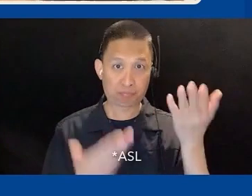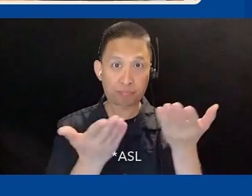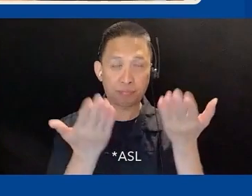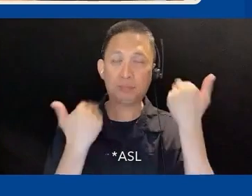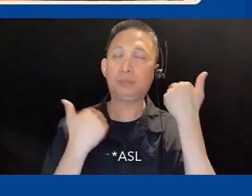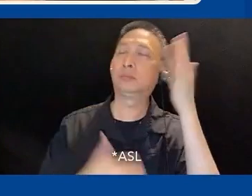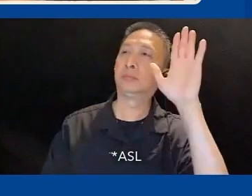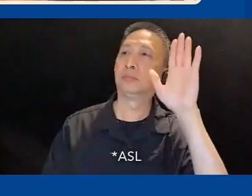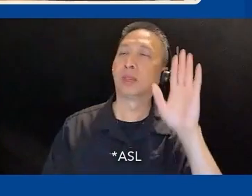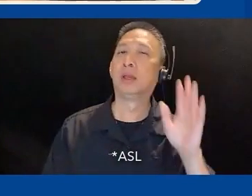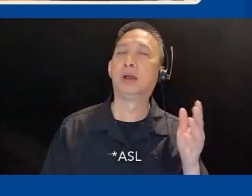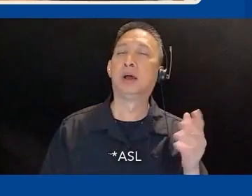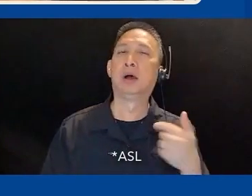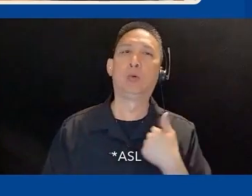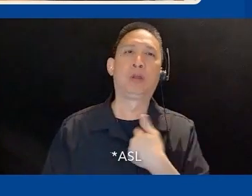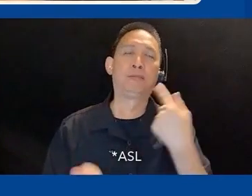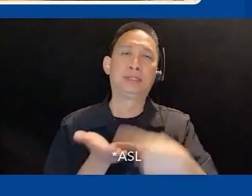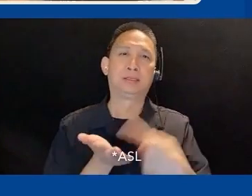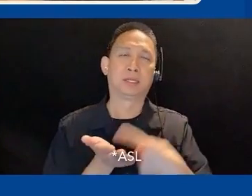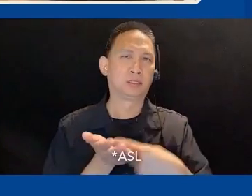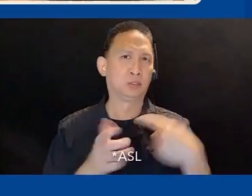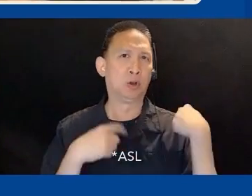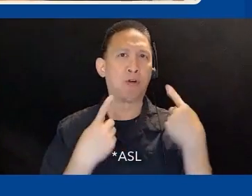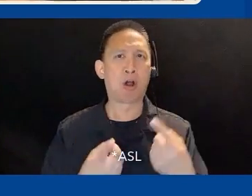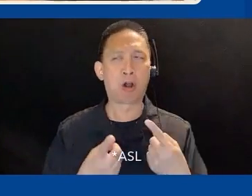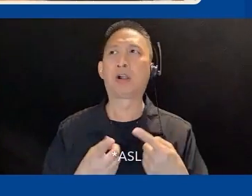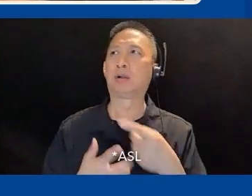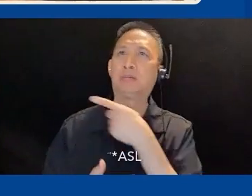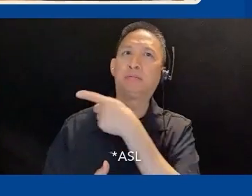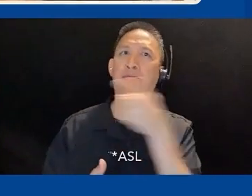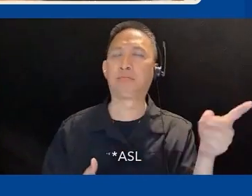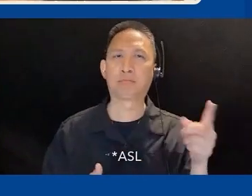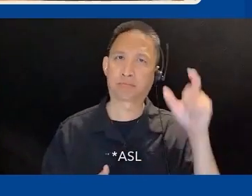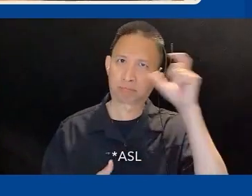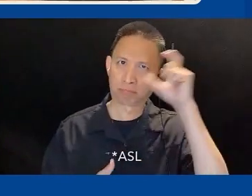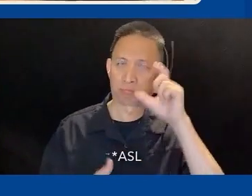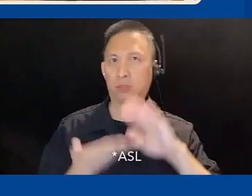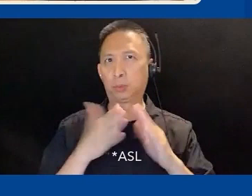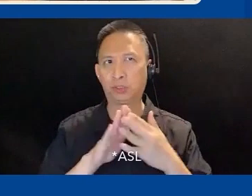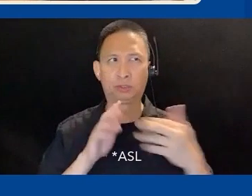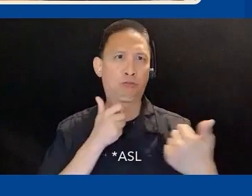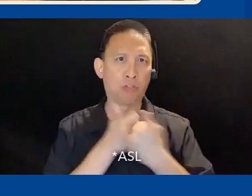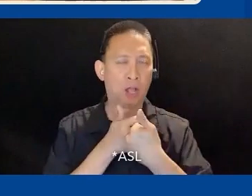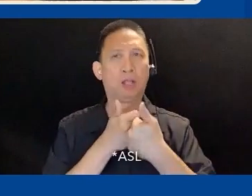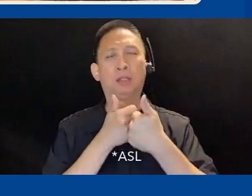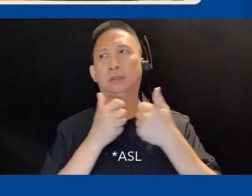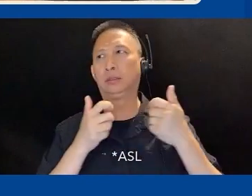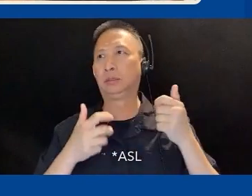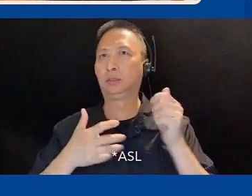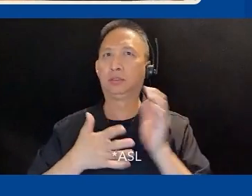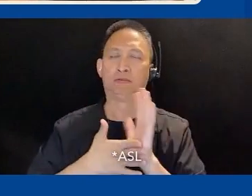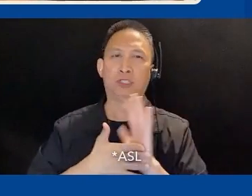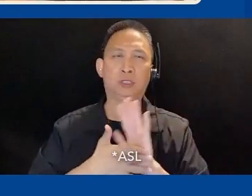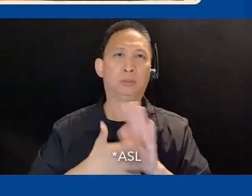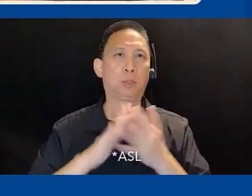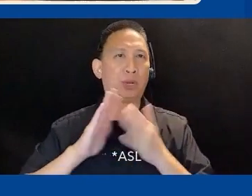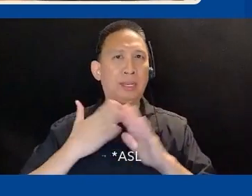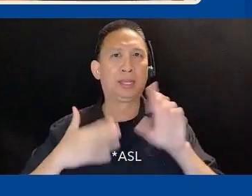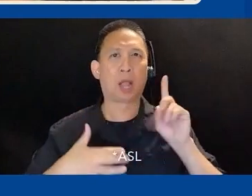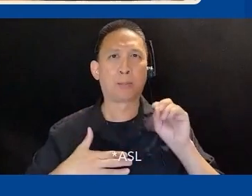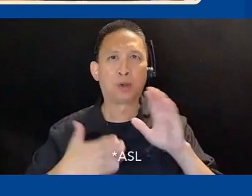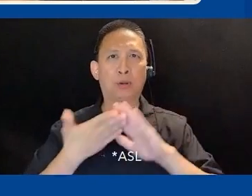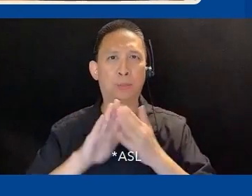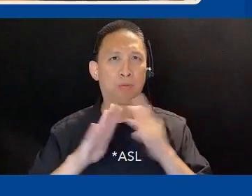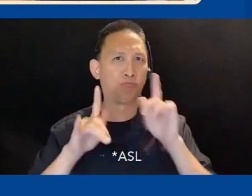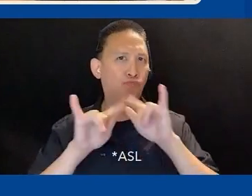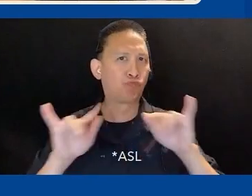this discussion about so many of the challenges outside of the Muslim community, with the film industry, the documentary community, but there's